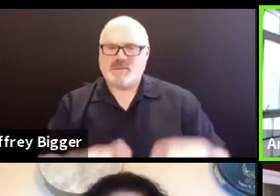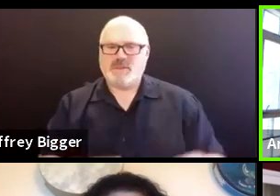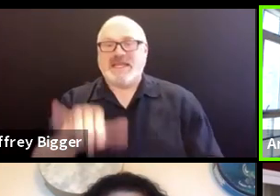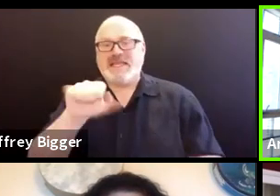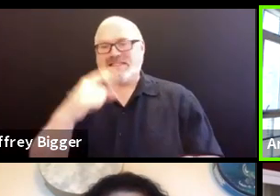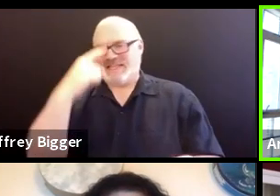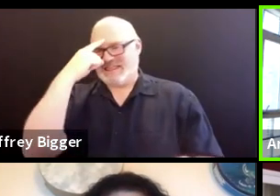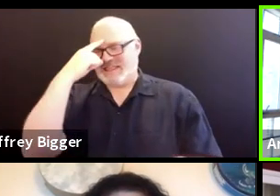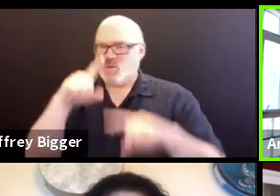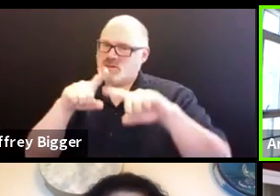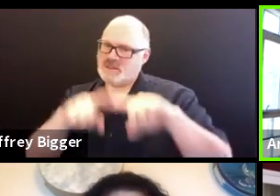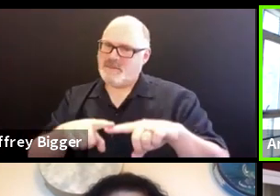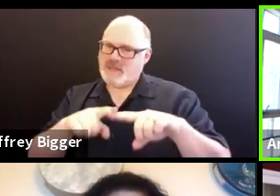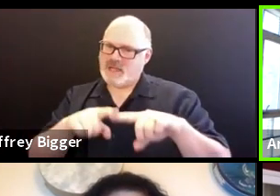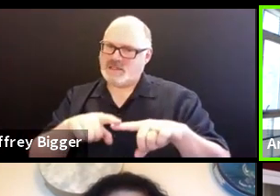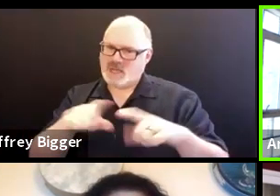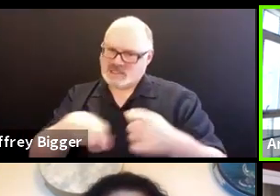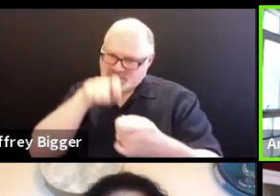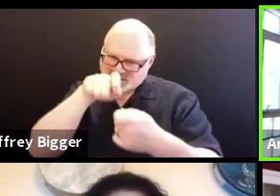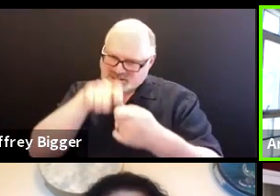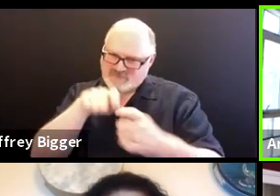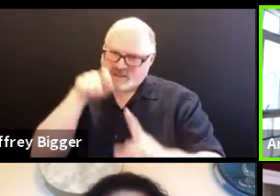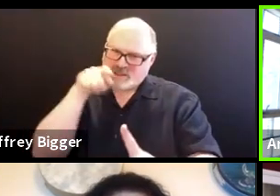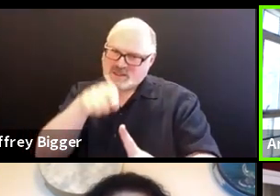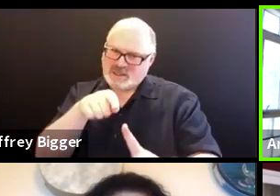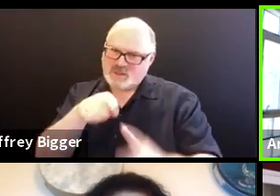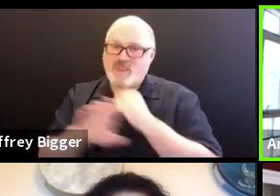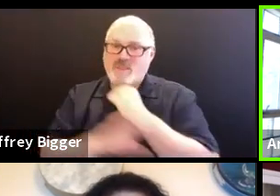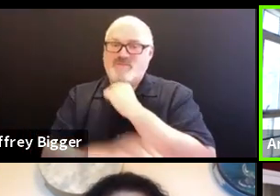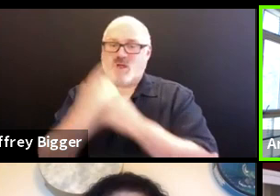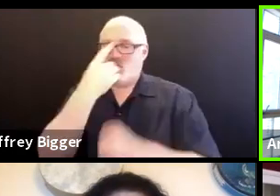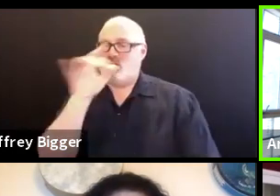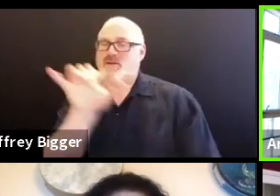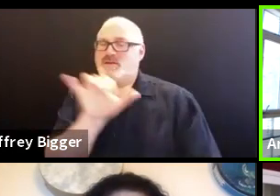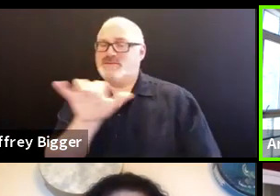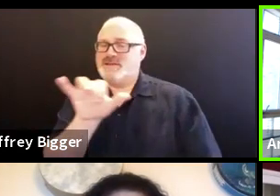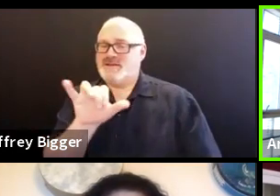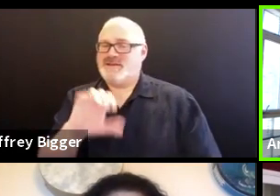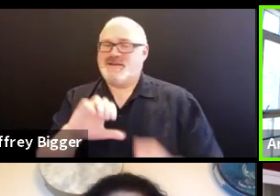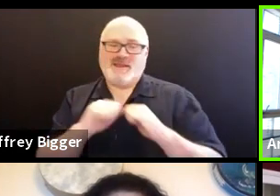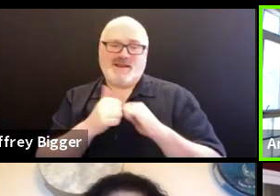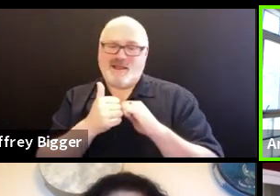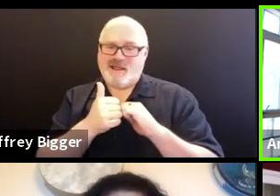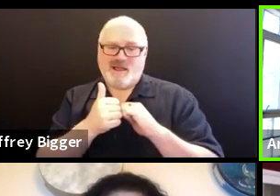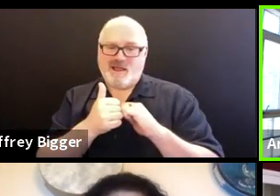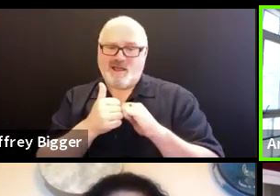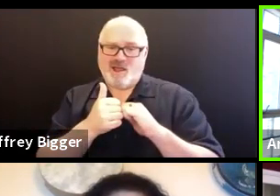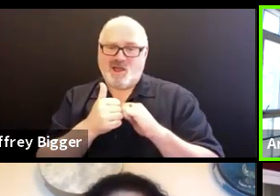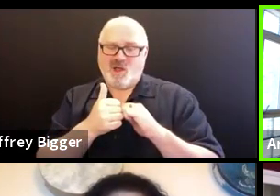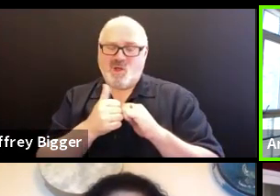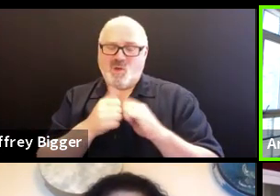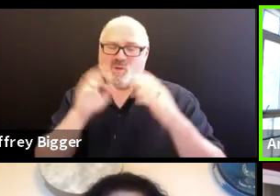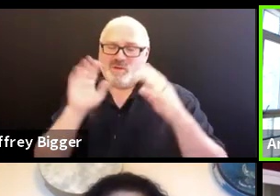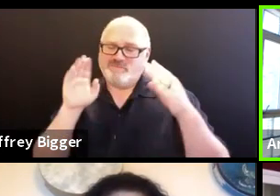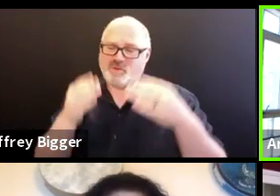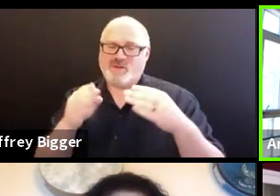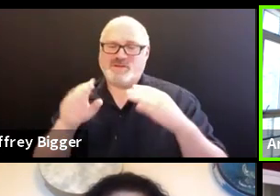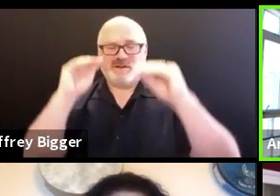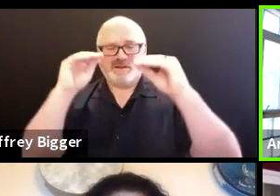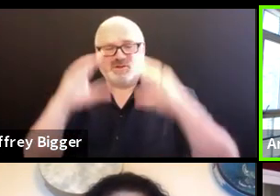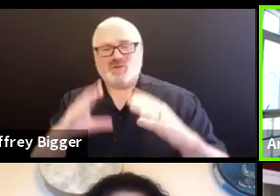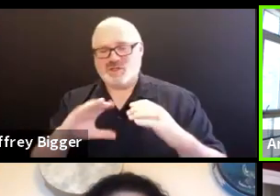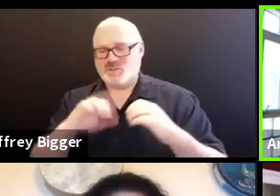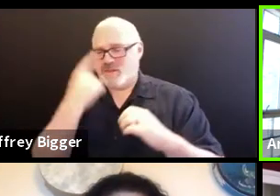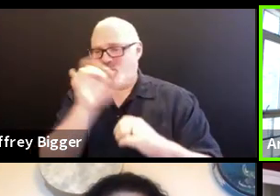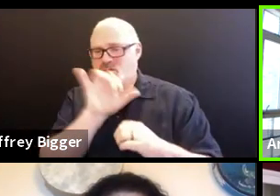really depend on what the fall looks like too, and how we're delivering on instruction and the work we'll need to do, and seeing how